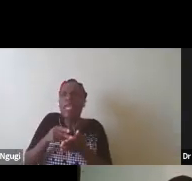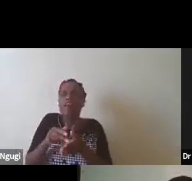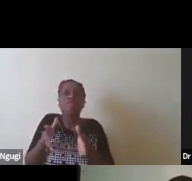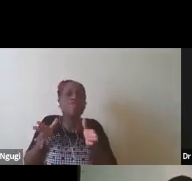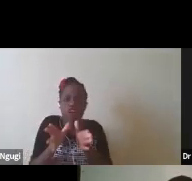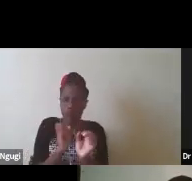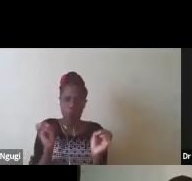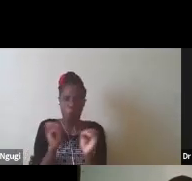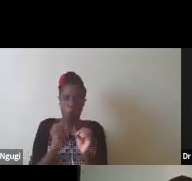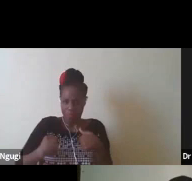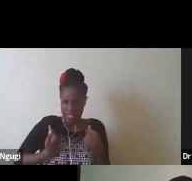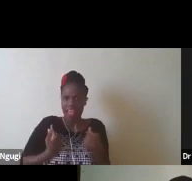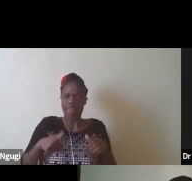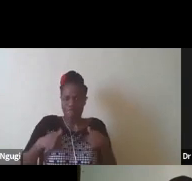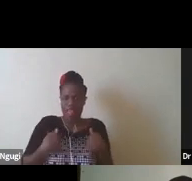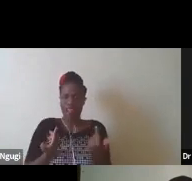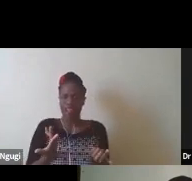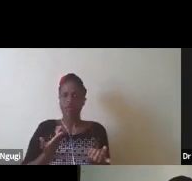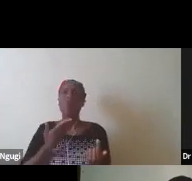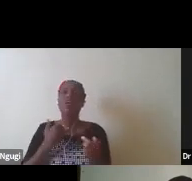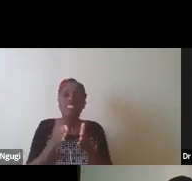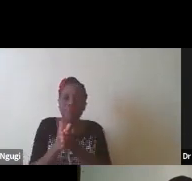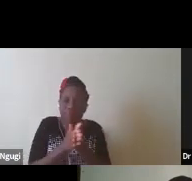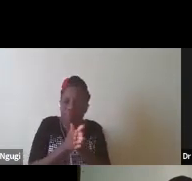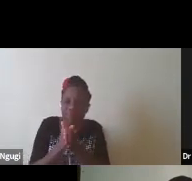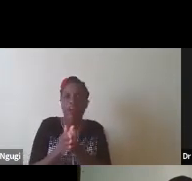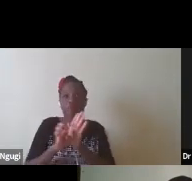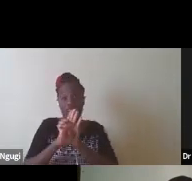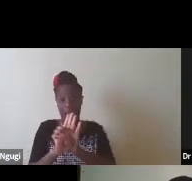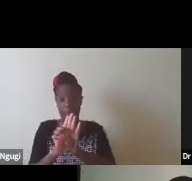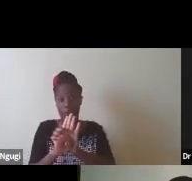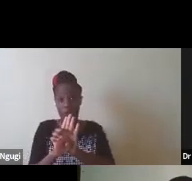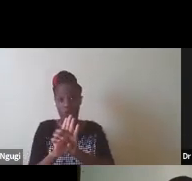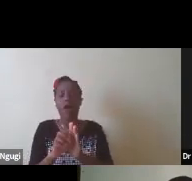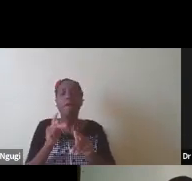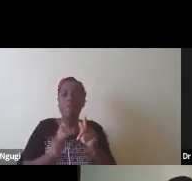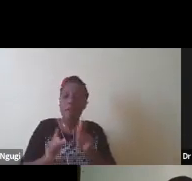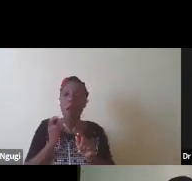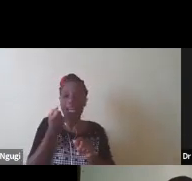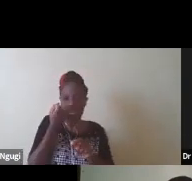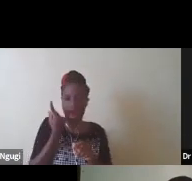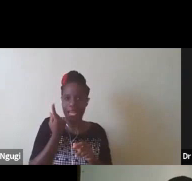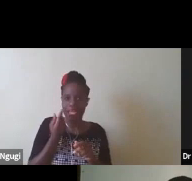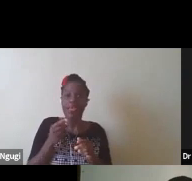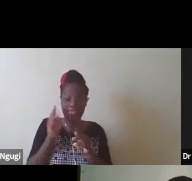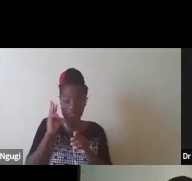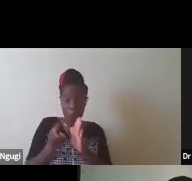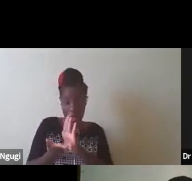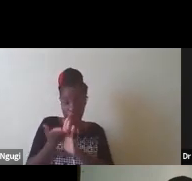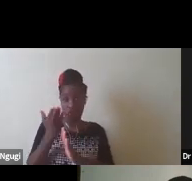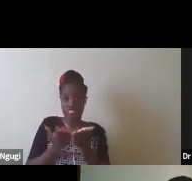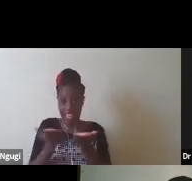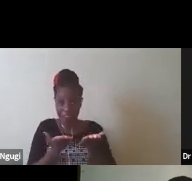from externally. But within them, and what do I mean by that? For instance, they appreciate that it leads to improvement in their services, it leads